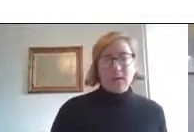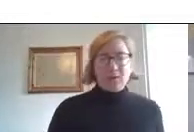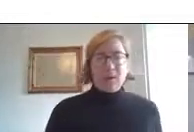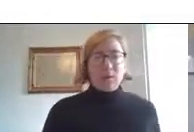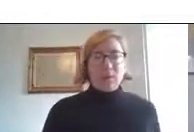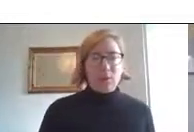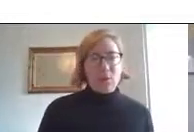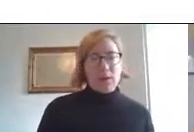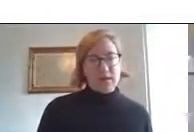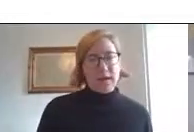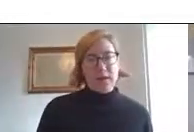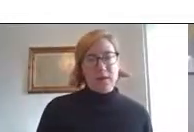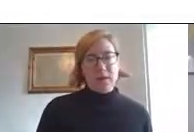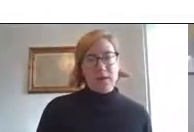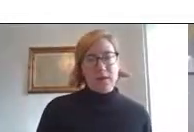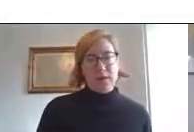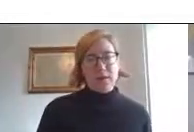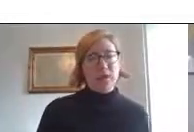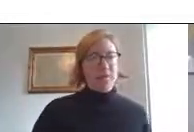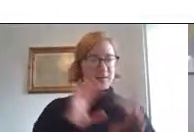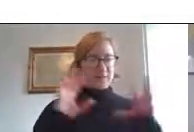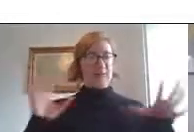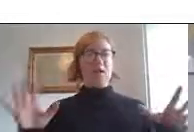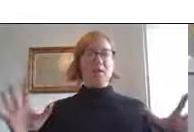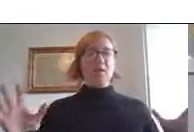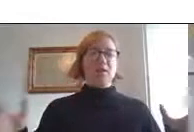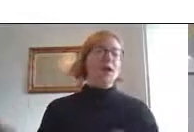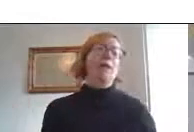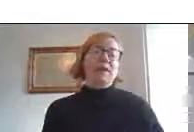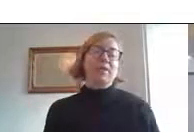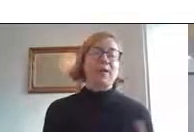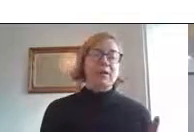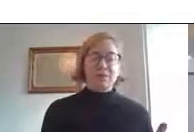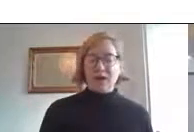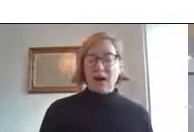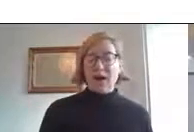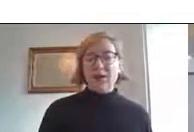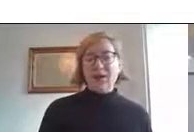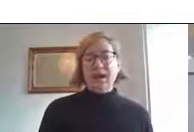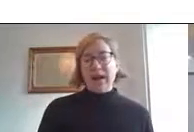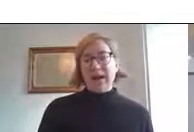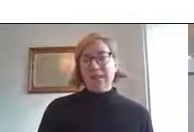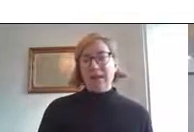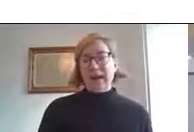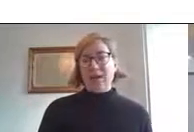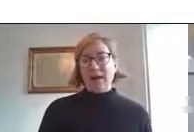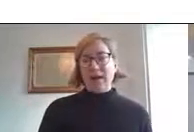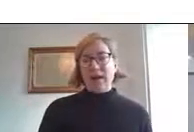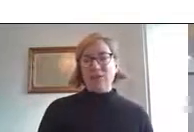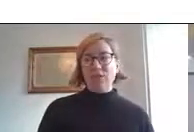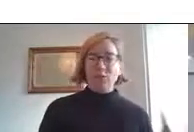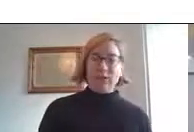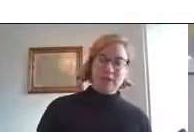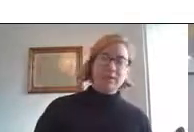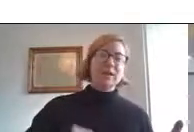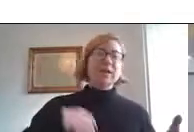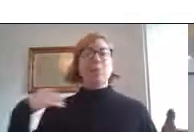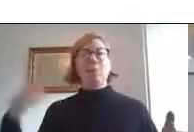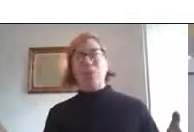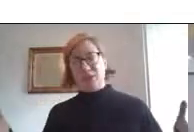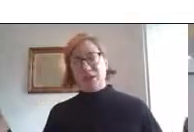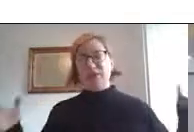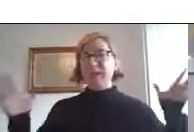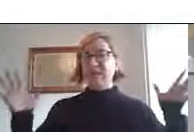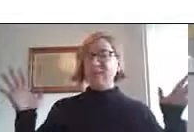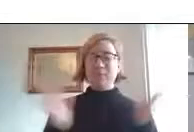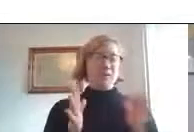Okay, so then if we look at what, so if we think about a scenario of a child being afraid of the dark and how that kind of avoidance